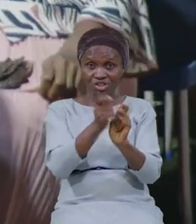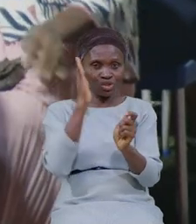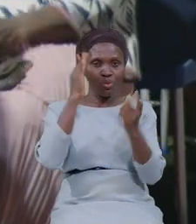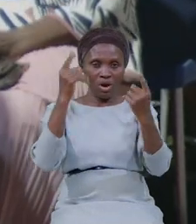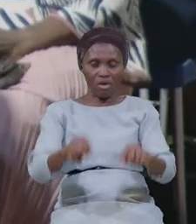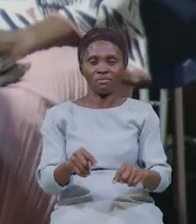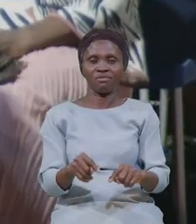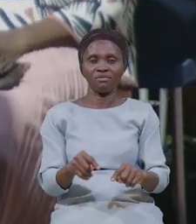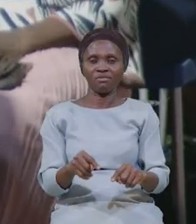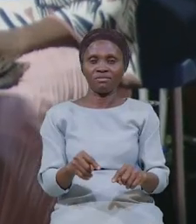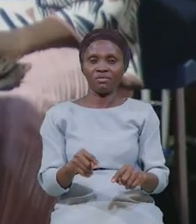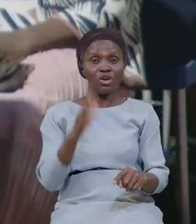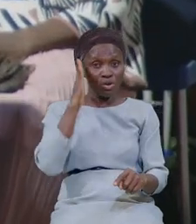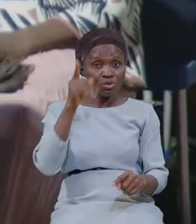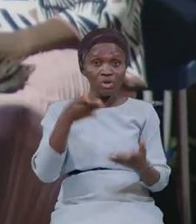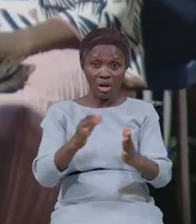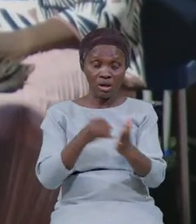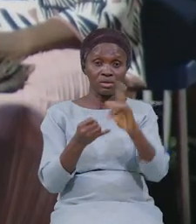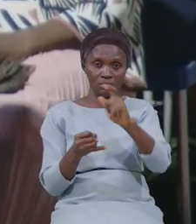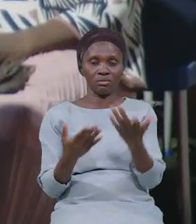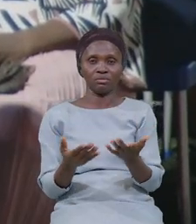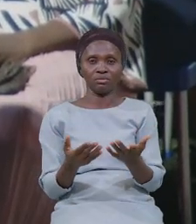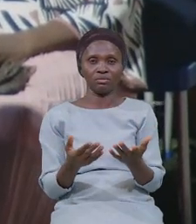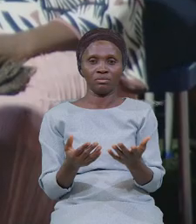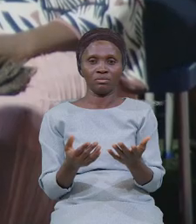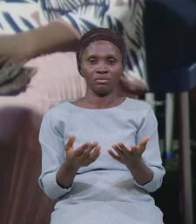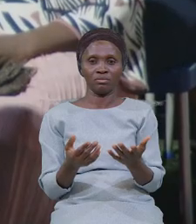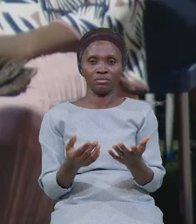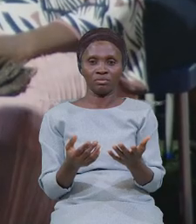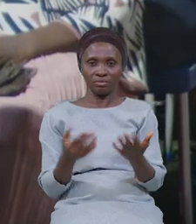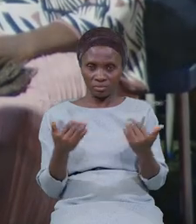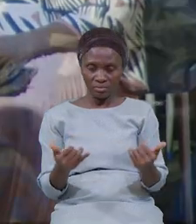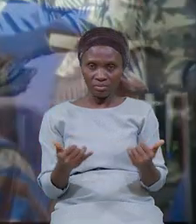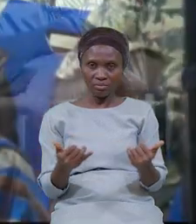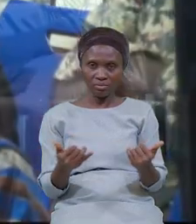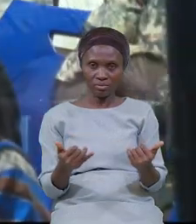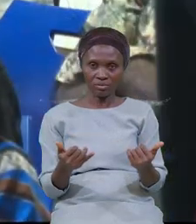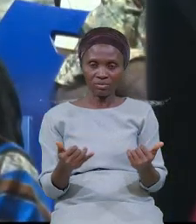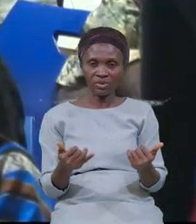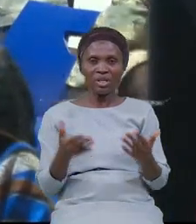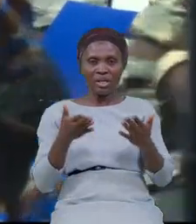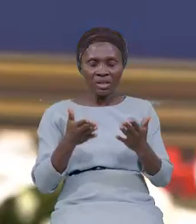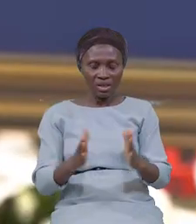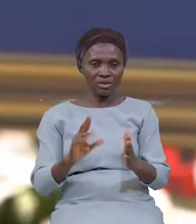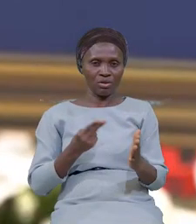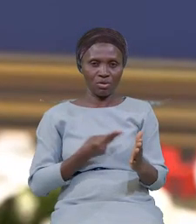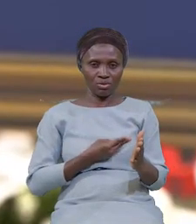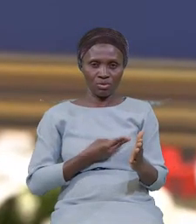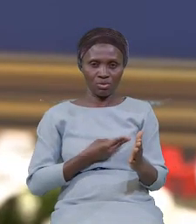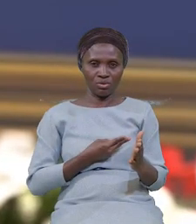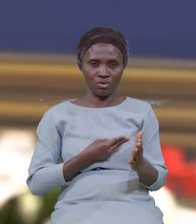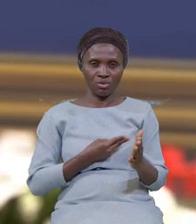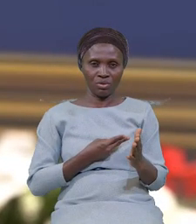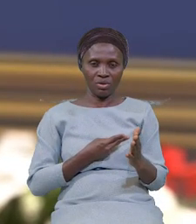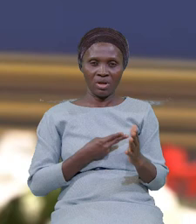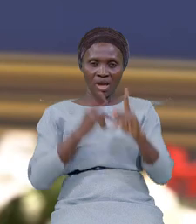Will you allow that? Now, let's turn away now from other people and look inwards. Look at your